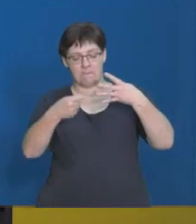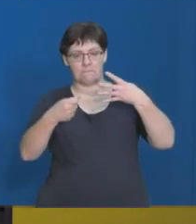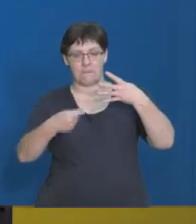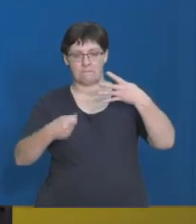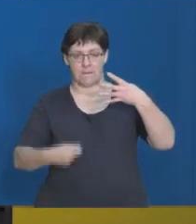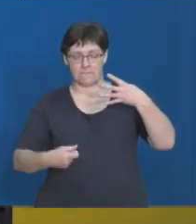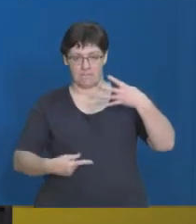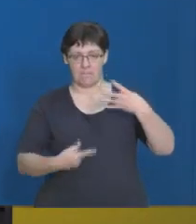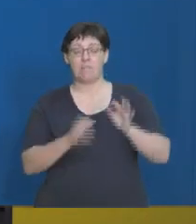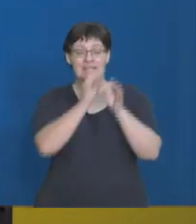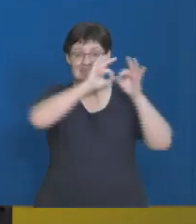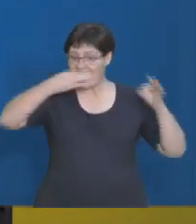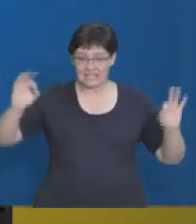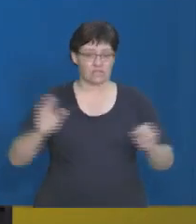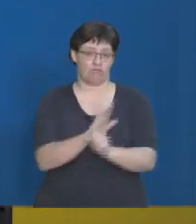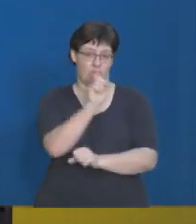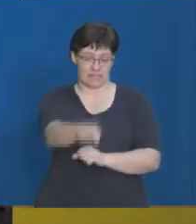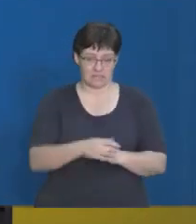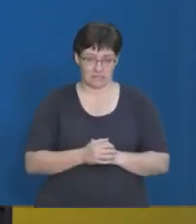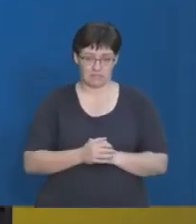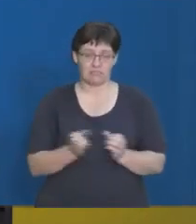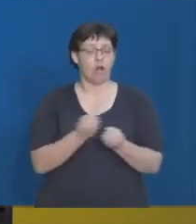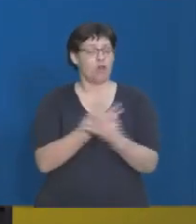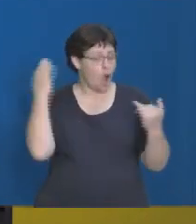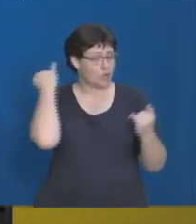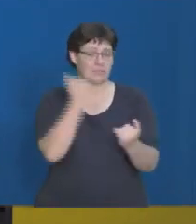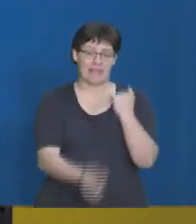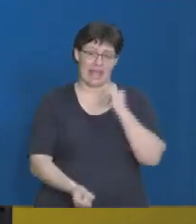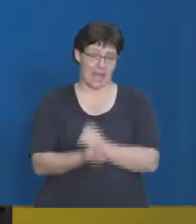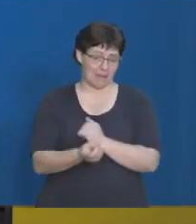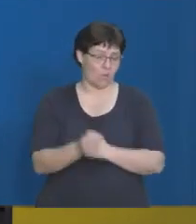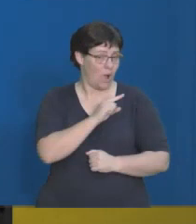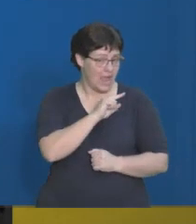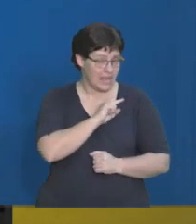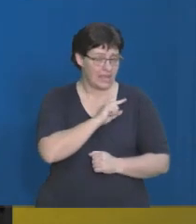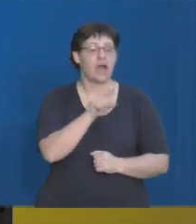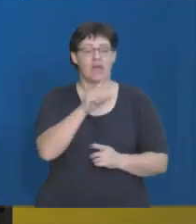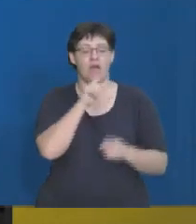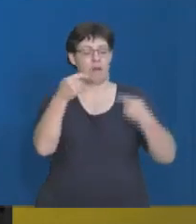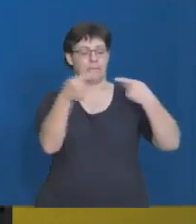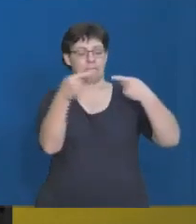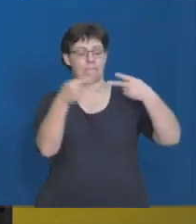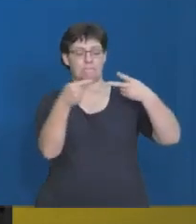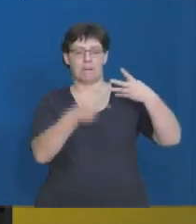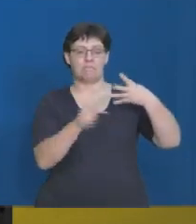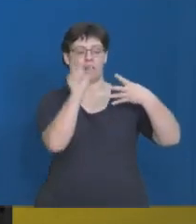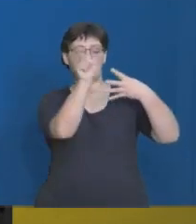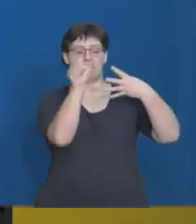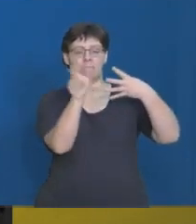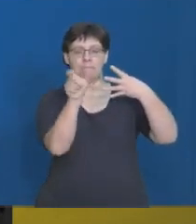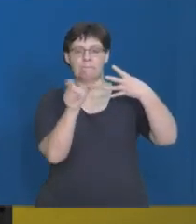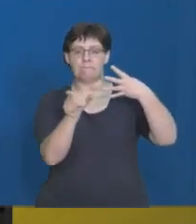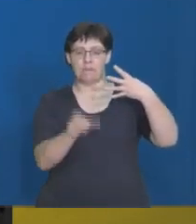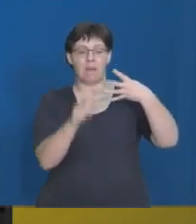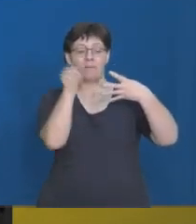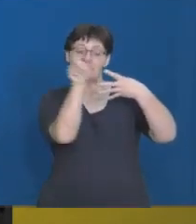also write full sentences. A lot of the learners make the mistake of writing point form and writing in points and not